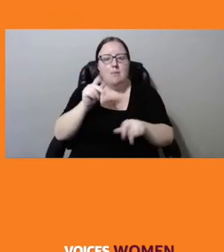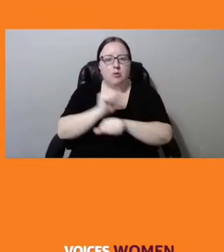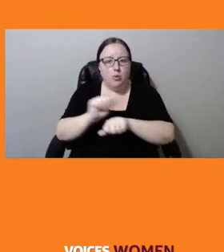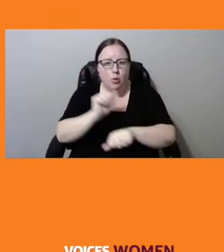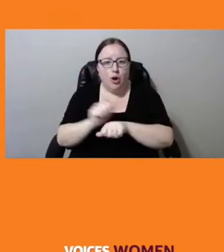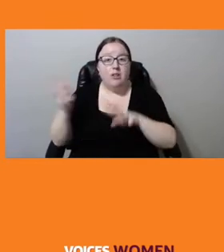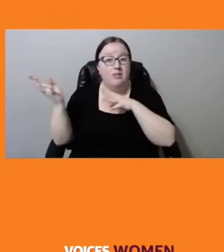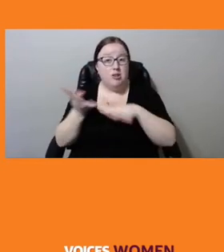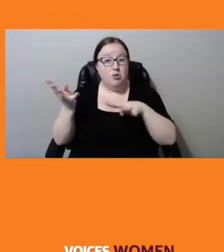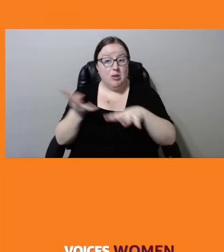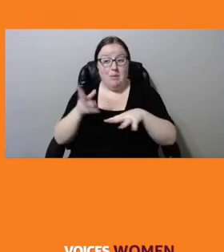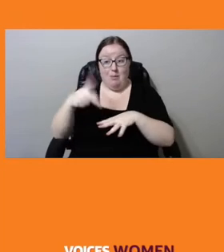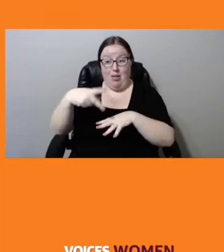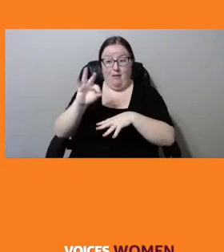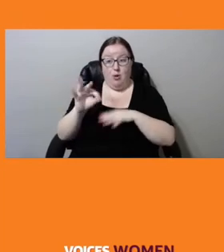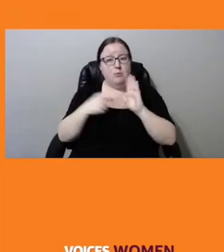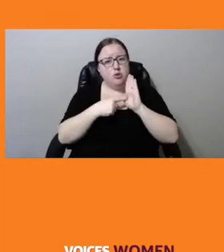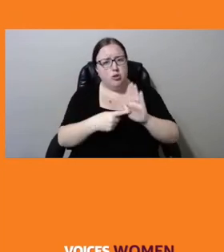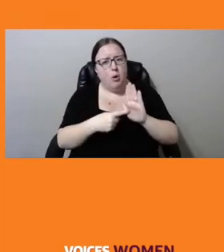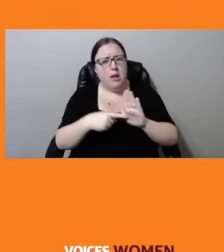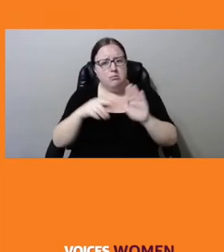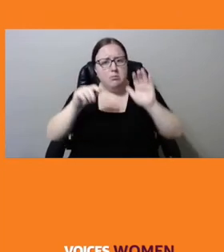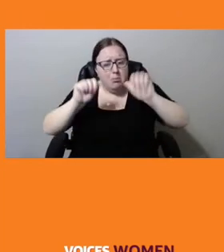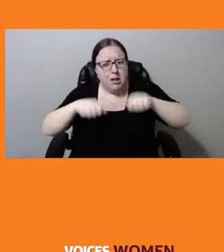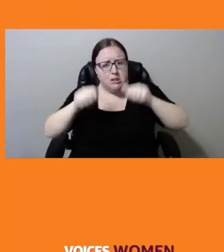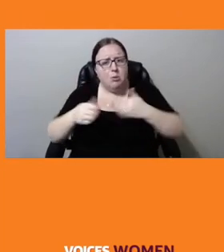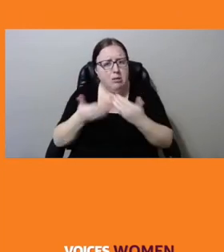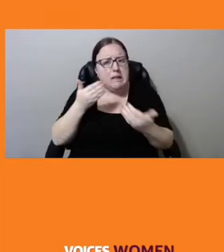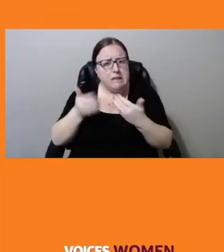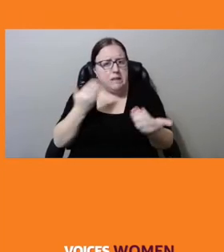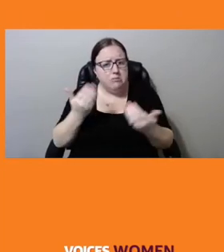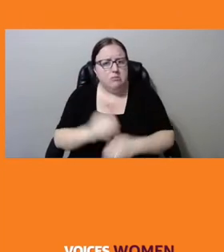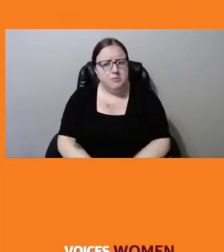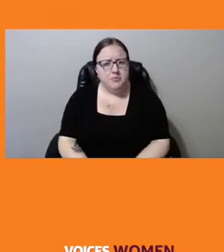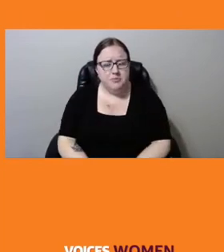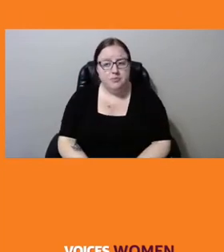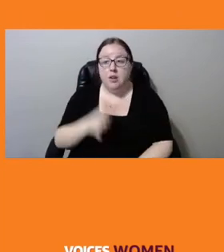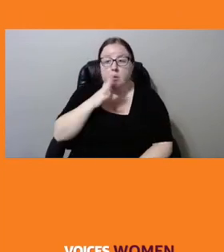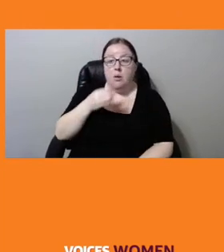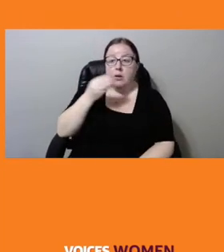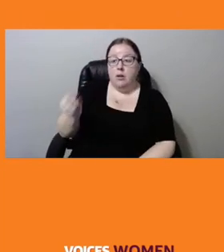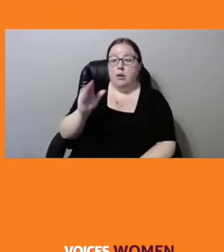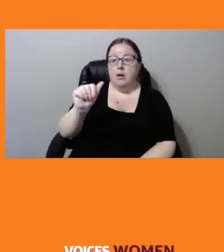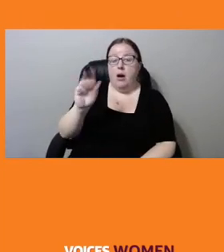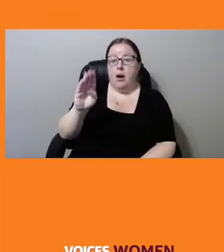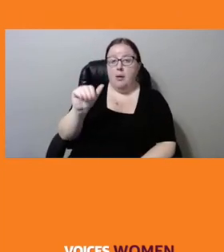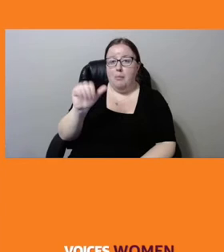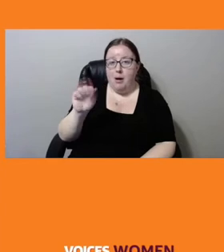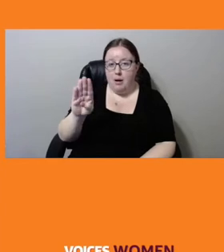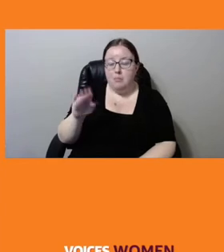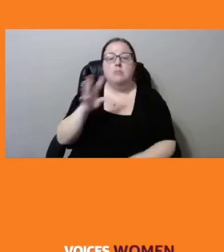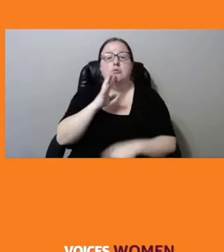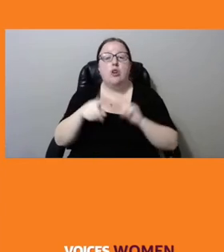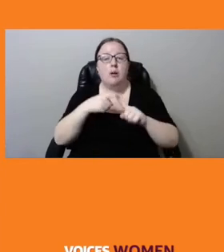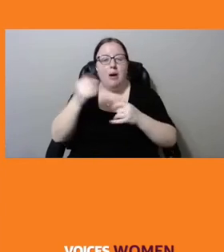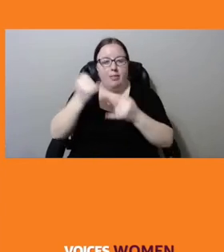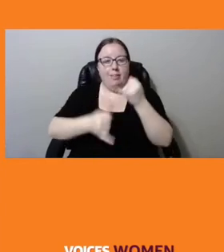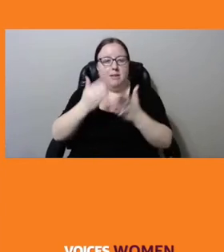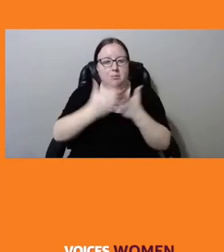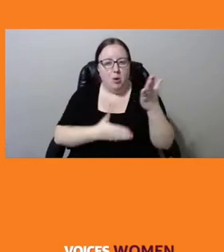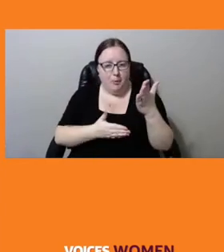streaming platforms are showing us just how easy it is to make this happen. I'll hand it back to Albab to talk about the last section of the